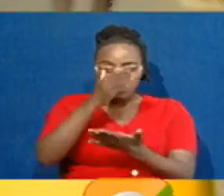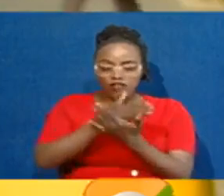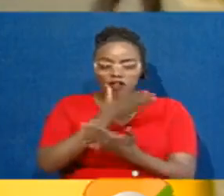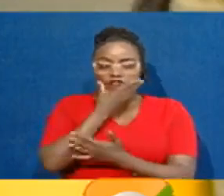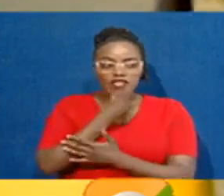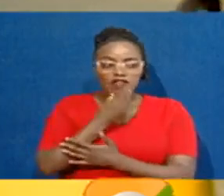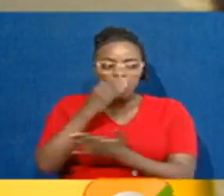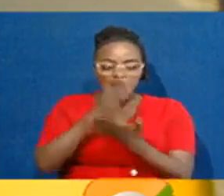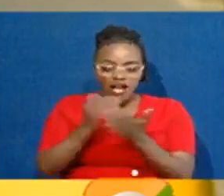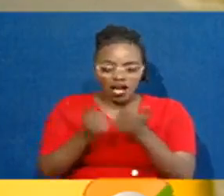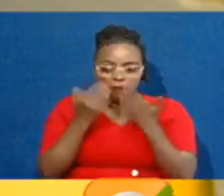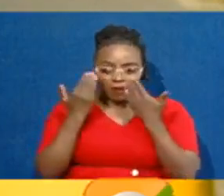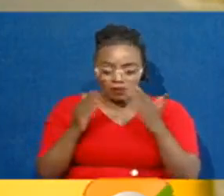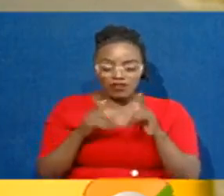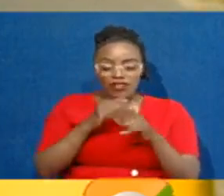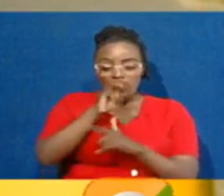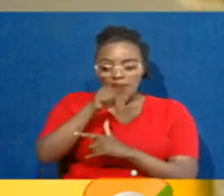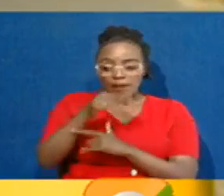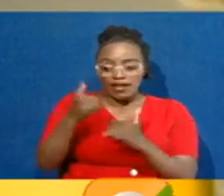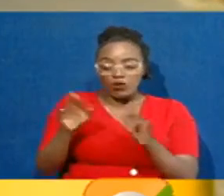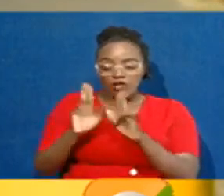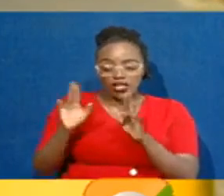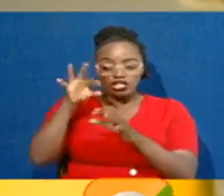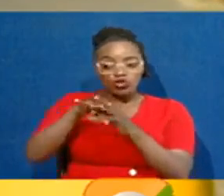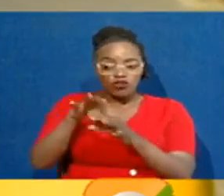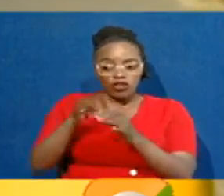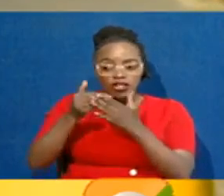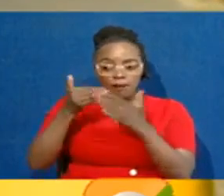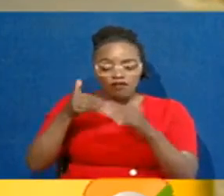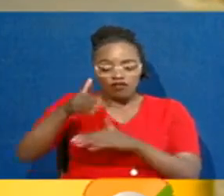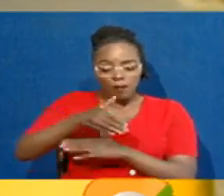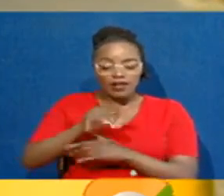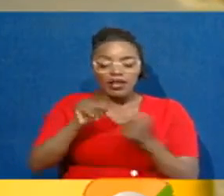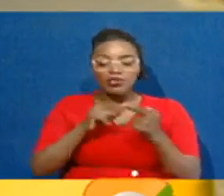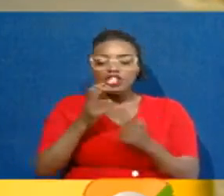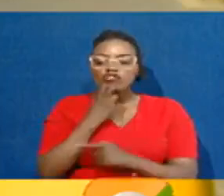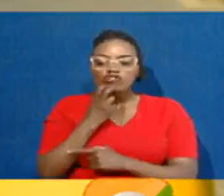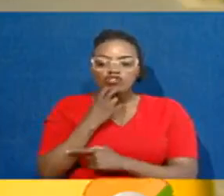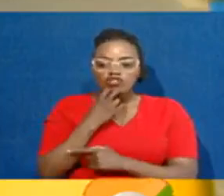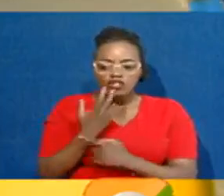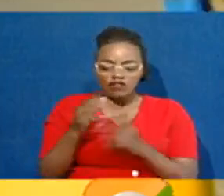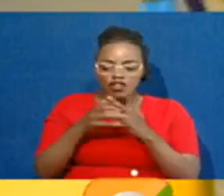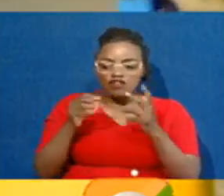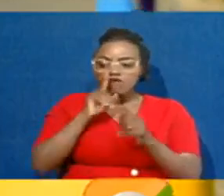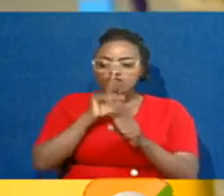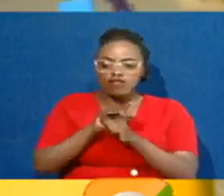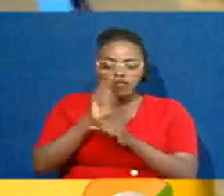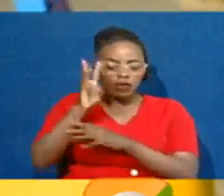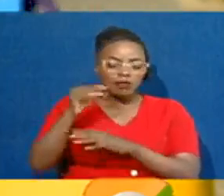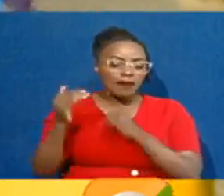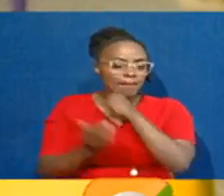man is finally here, as the MPs get down to the vote before midnight Tuesday in a divorce that promises to be